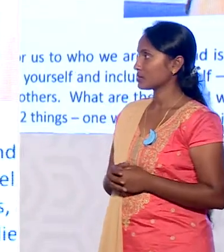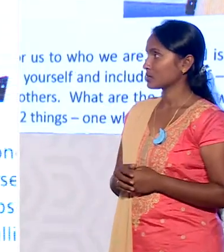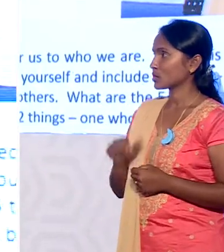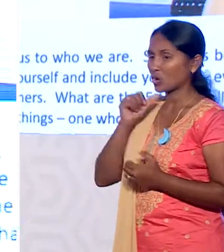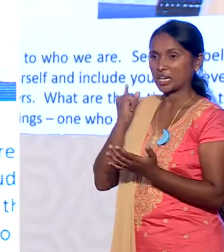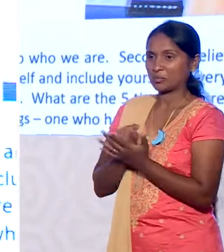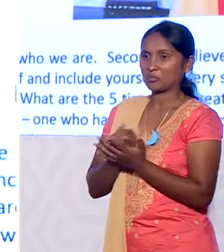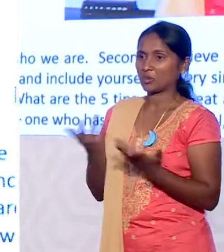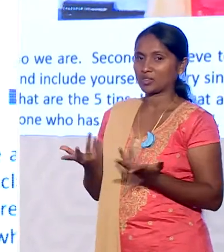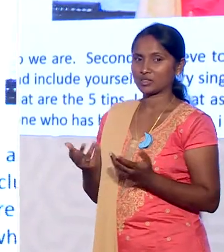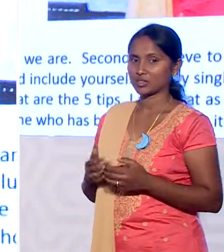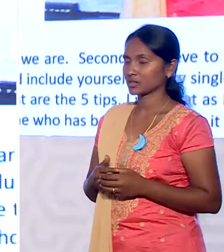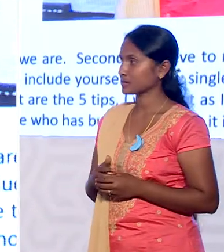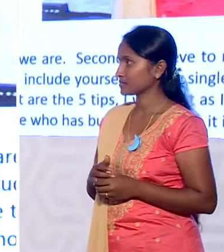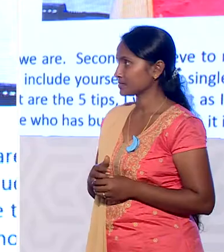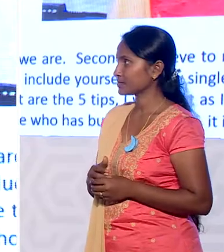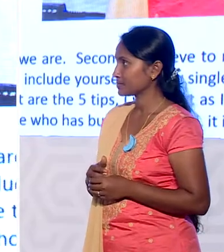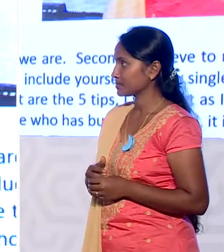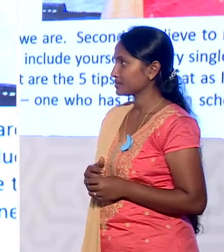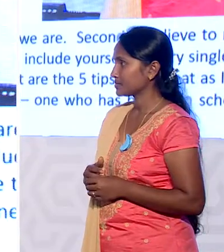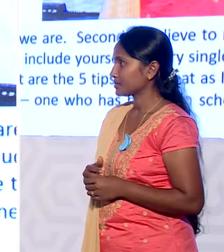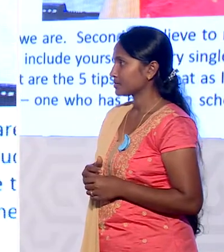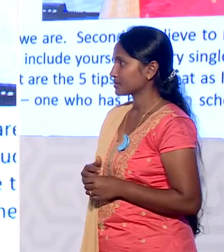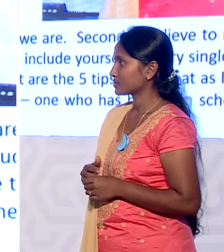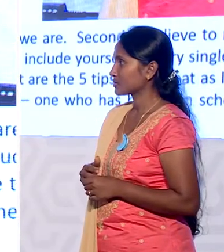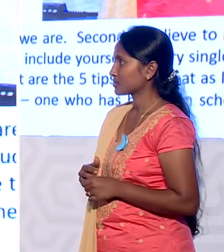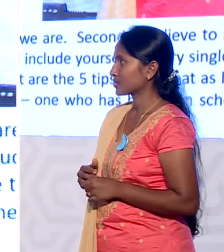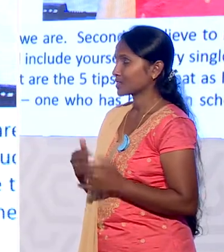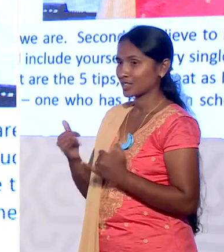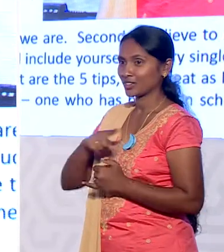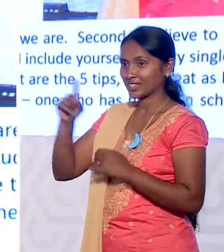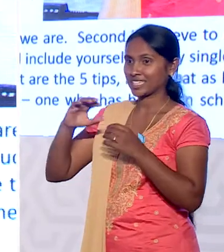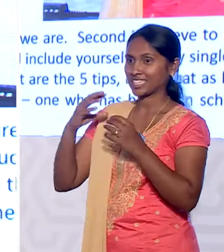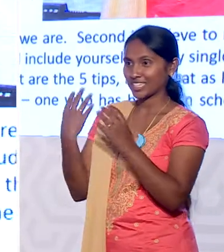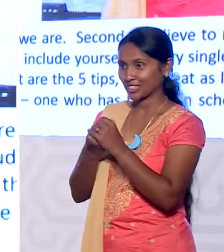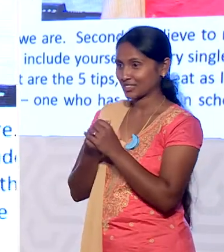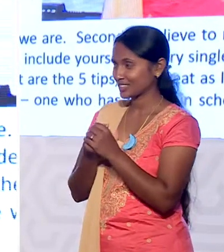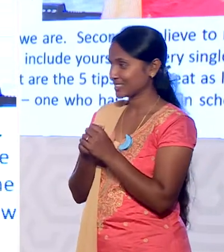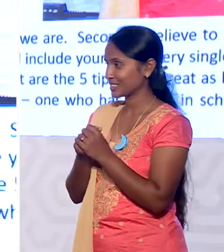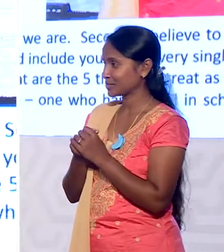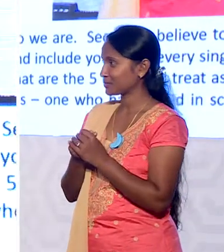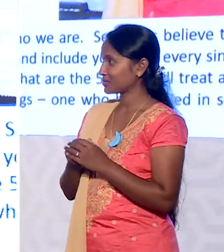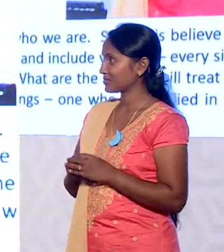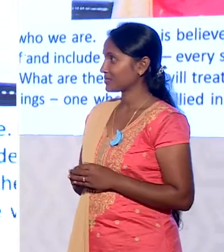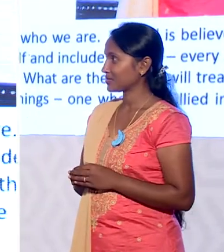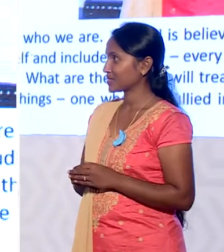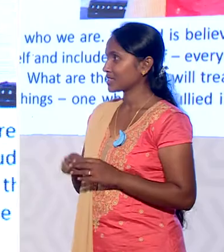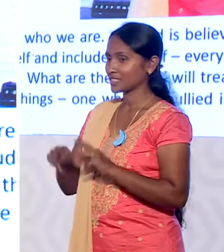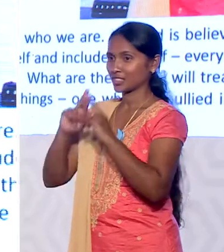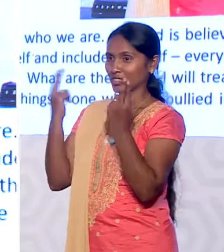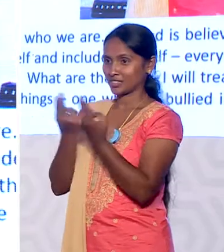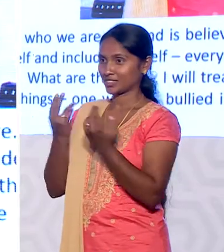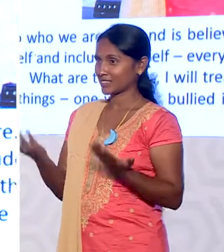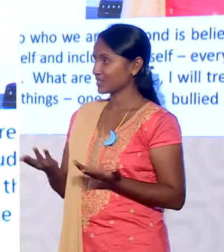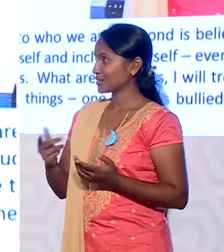see, right? So now the inclusion revolution is here. It's in this room and it's in